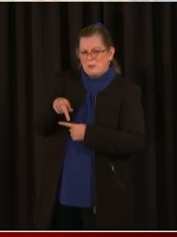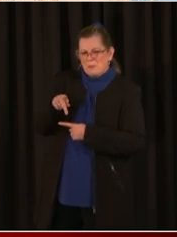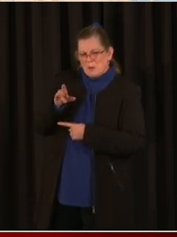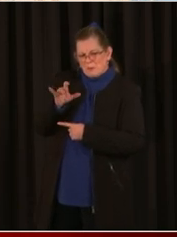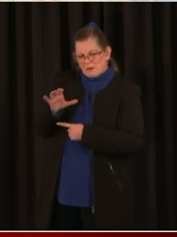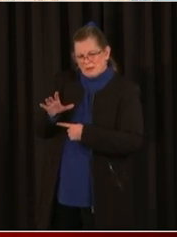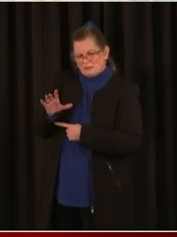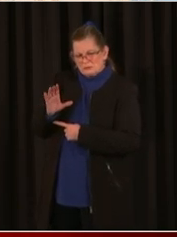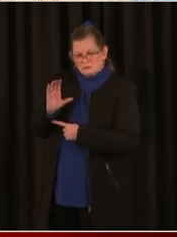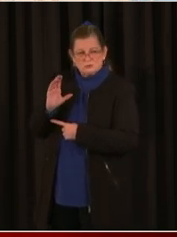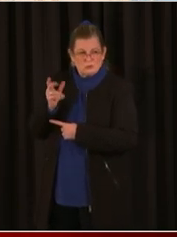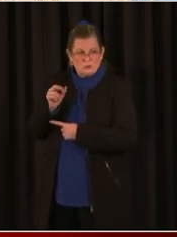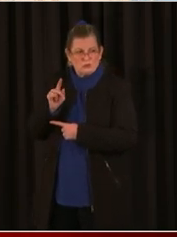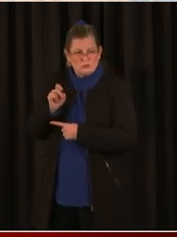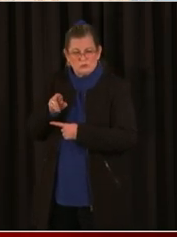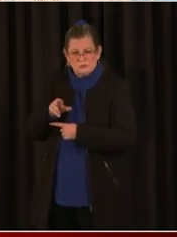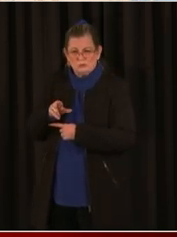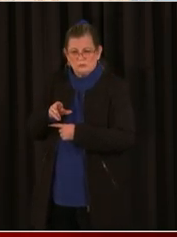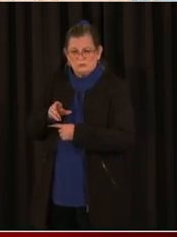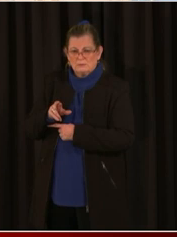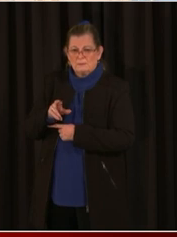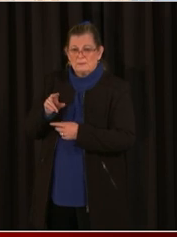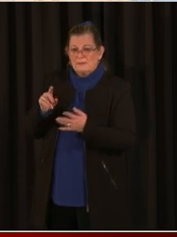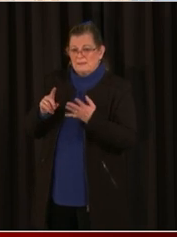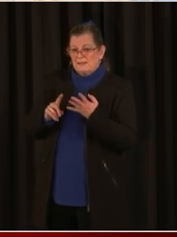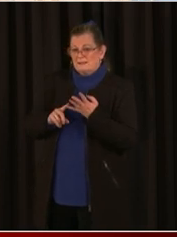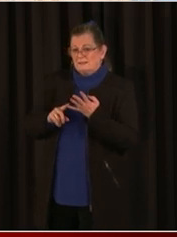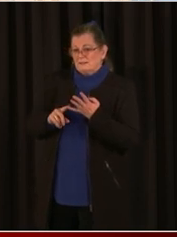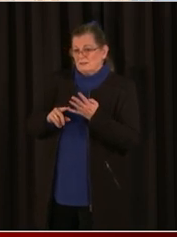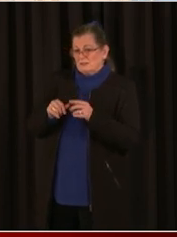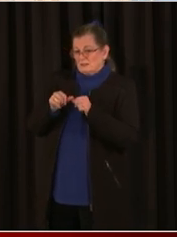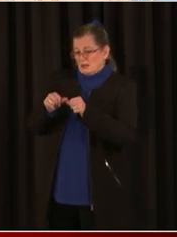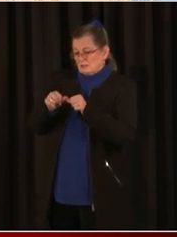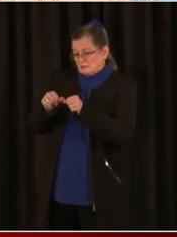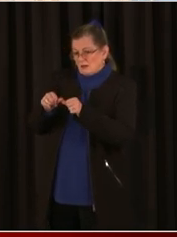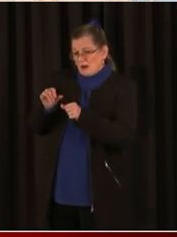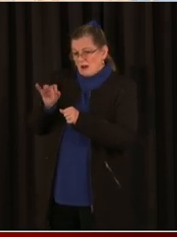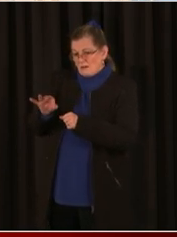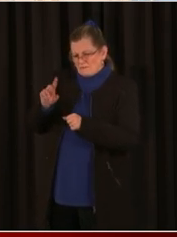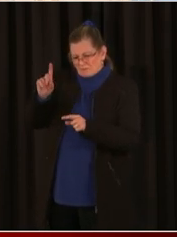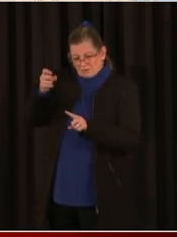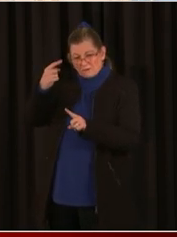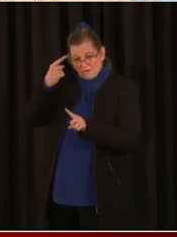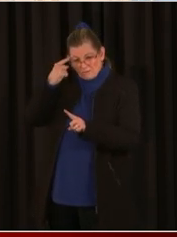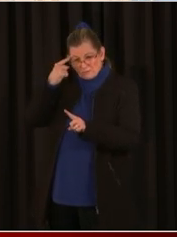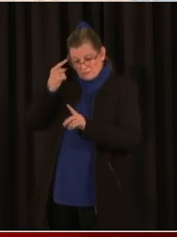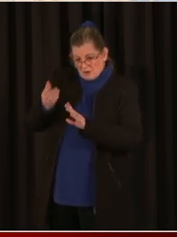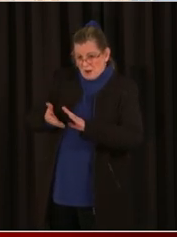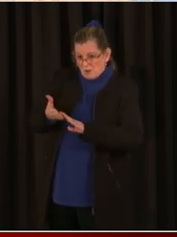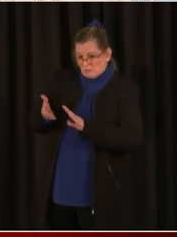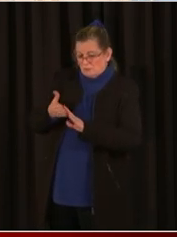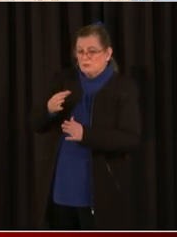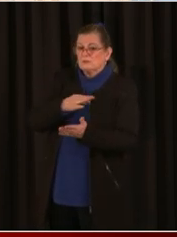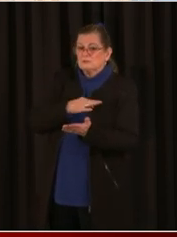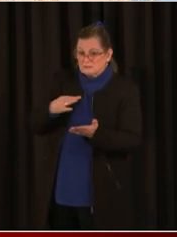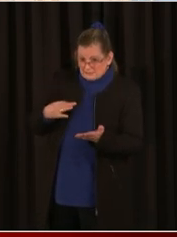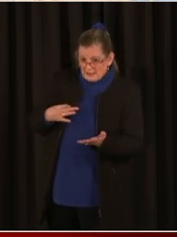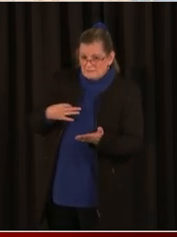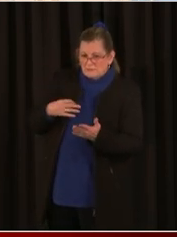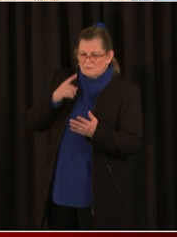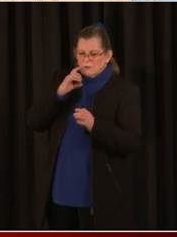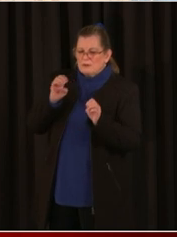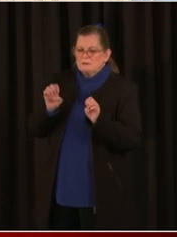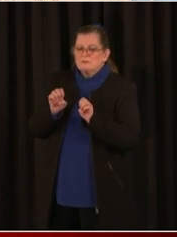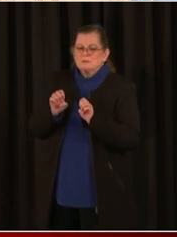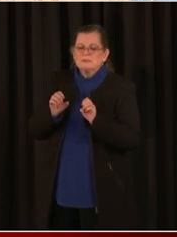residents, continuity of government operations personnel, that includes our emergency operations